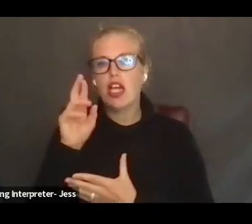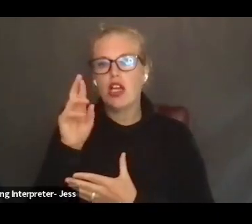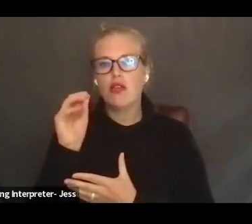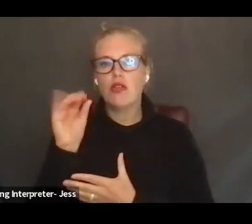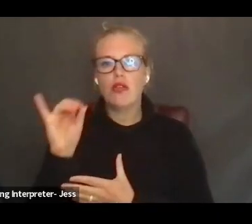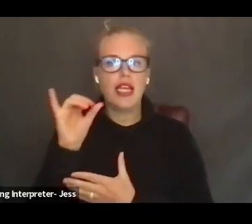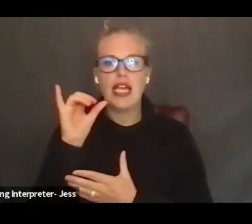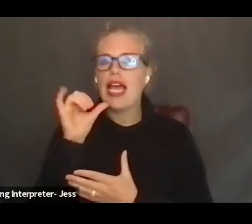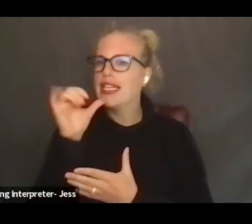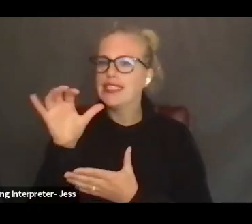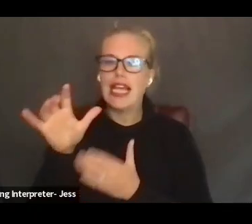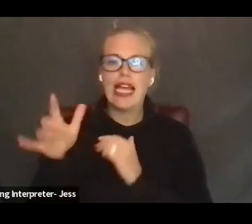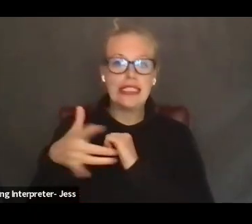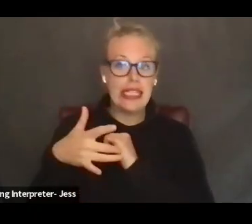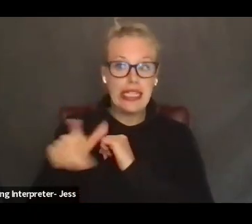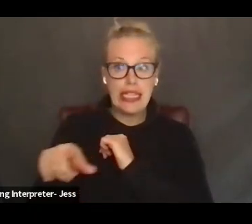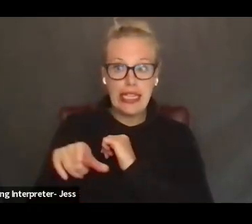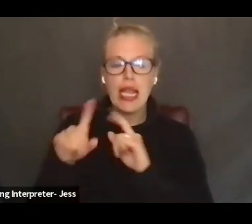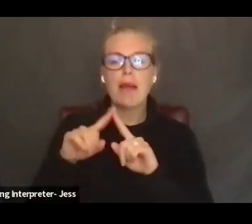under Minnesota law.